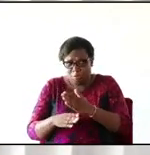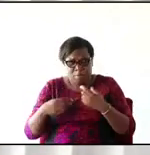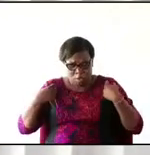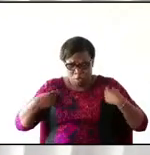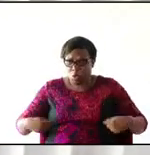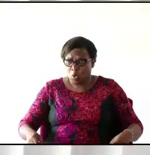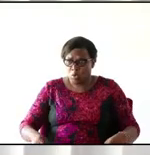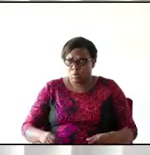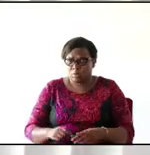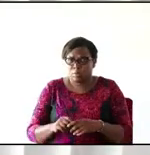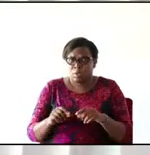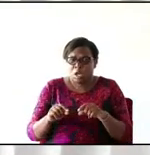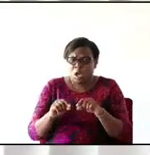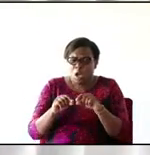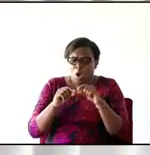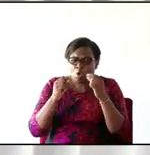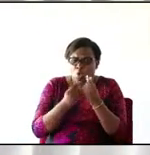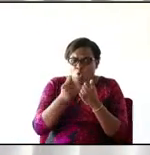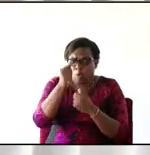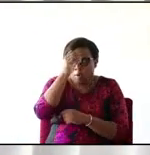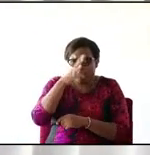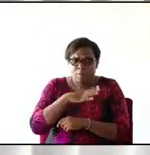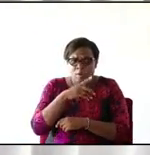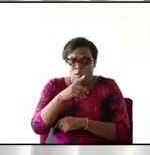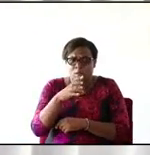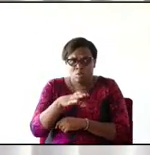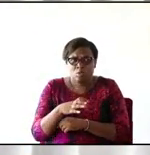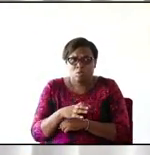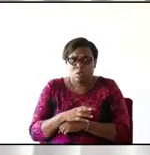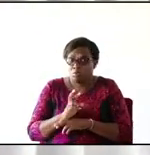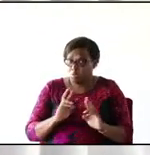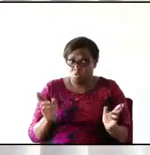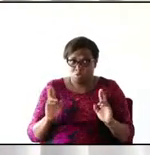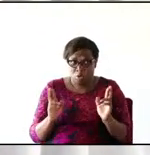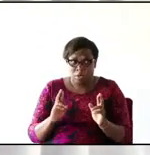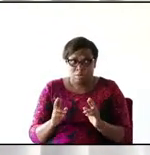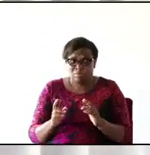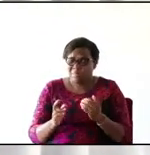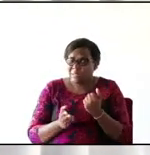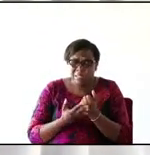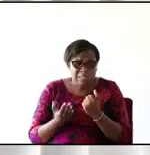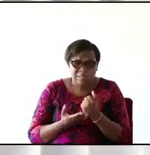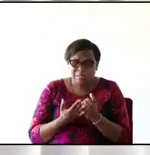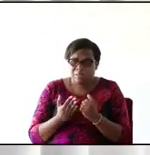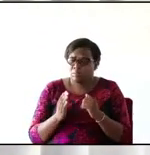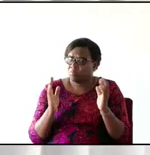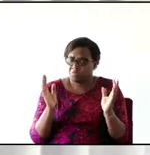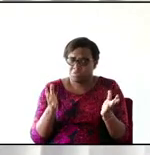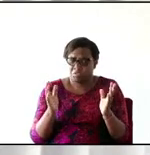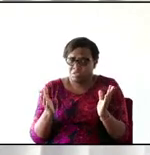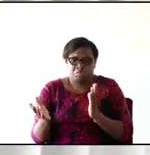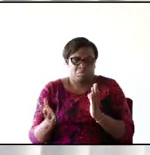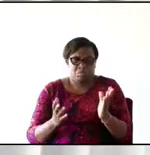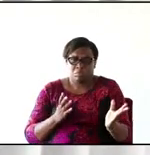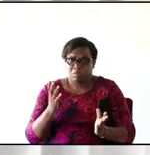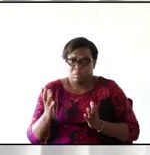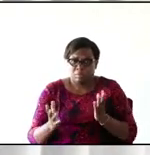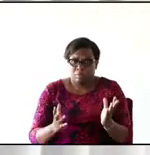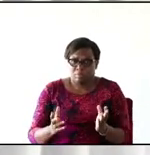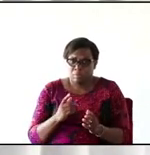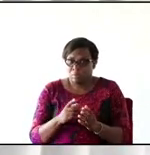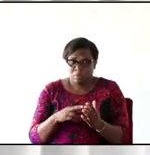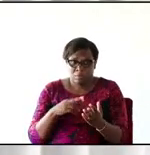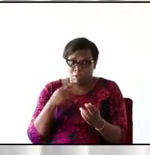a group of men who you can readily and easily engage. Why? They are